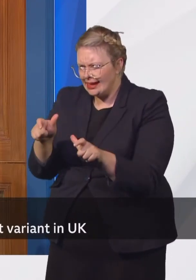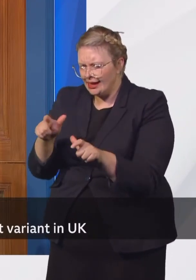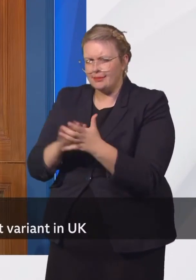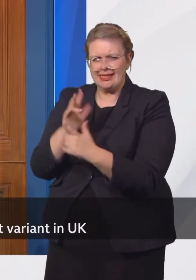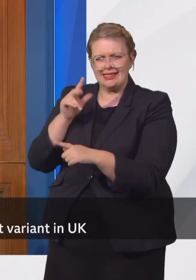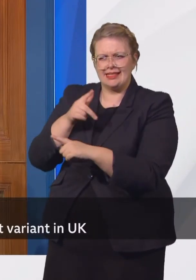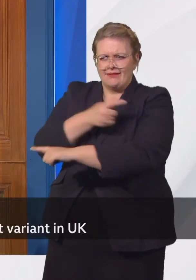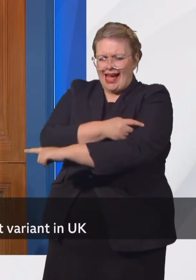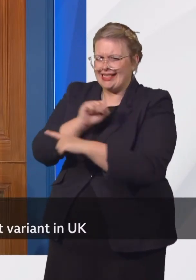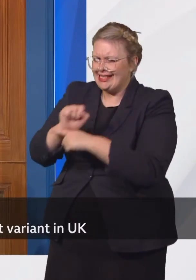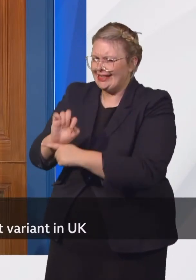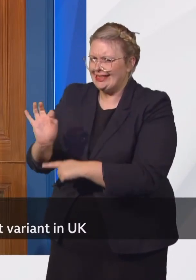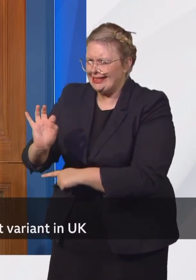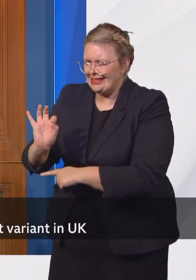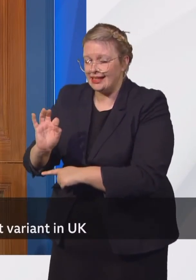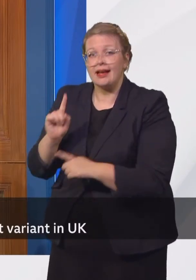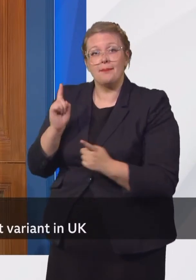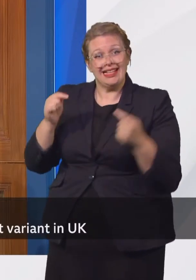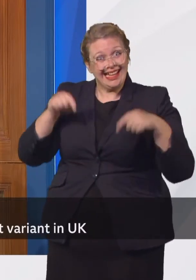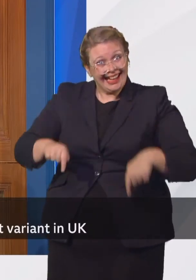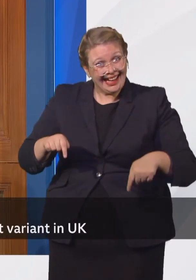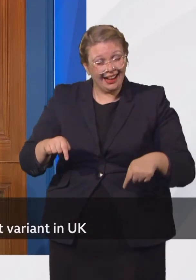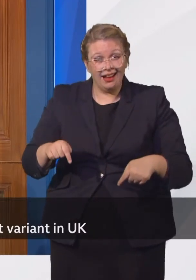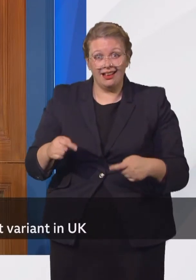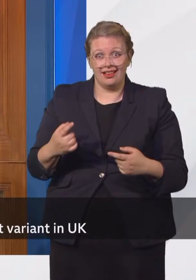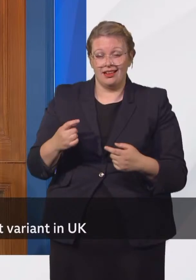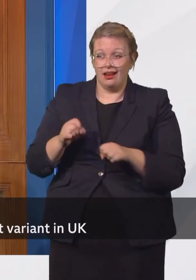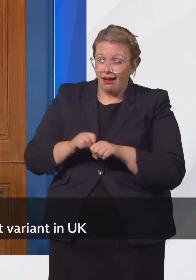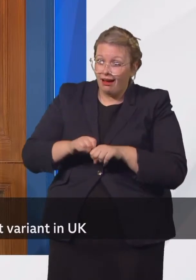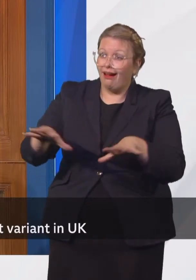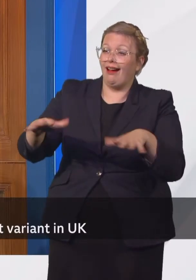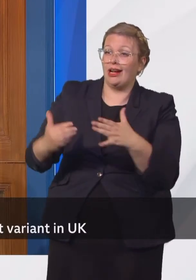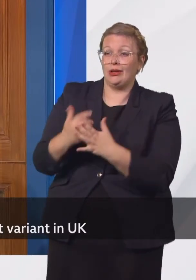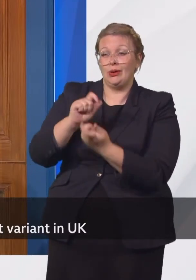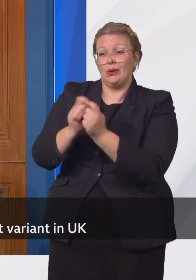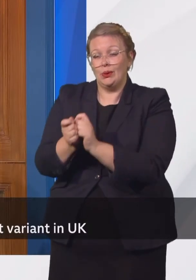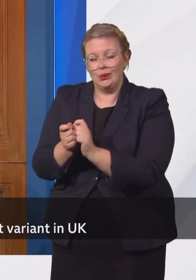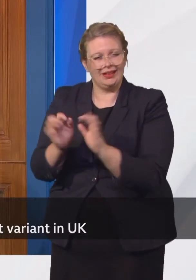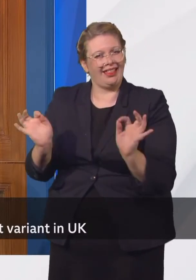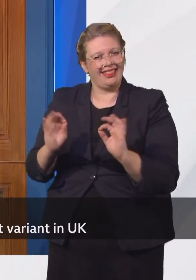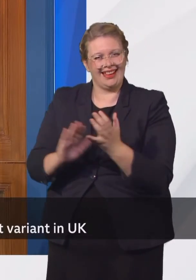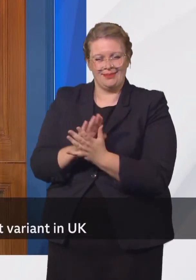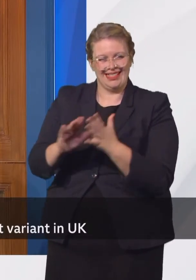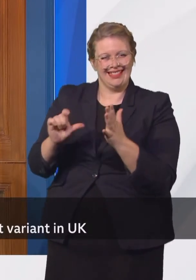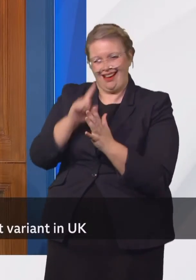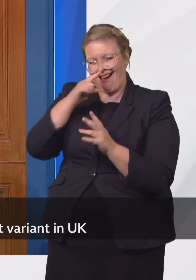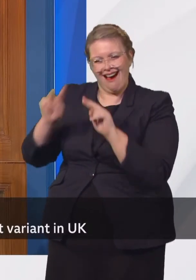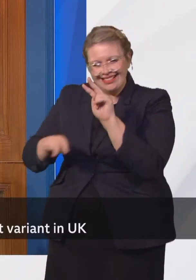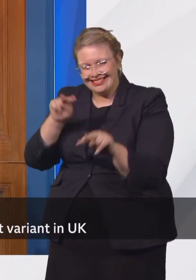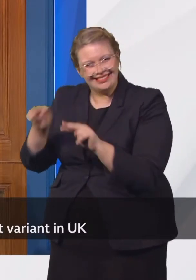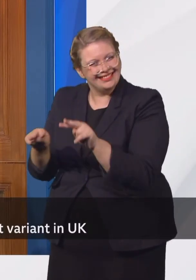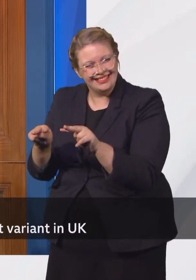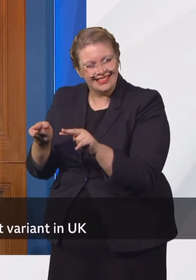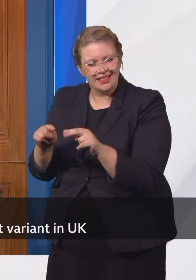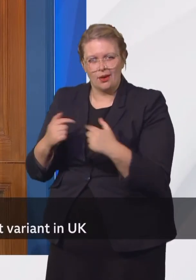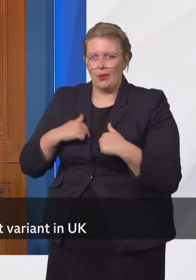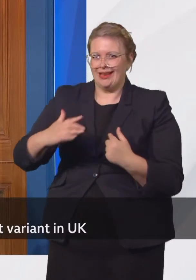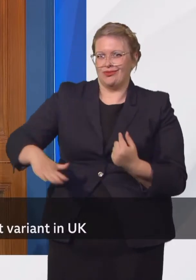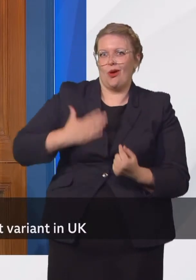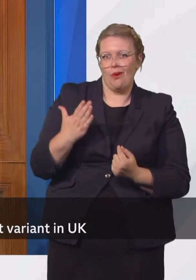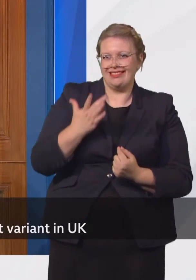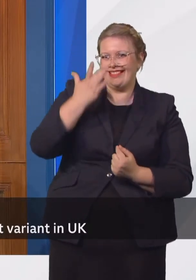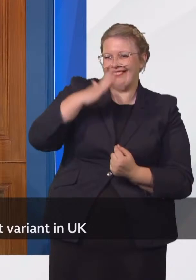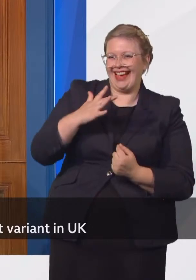We can't do that if they're not circulating. We're trying not to let them circulate, so we're not going to create that